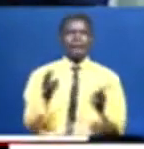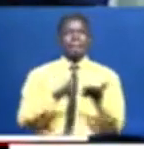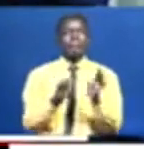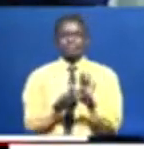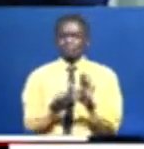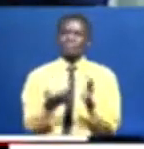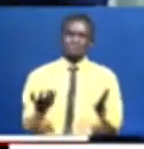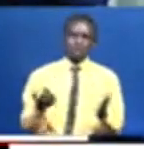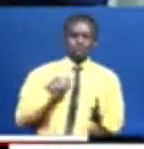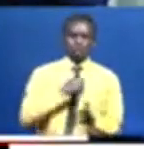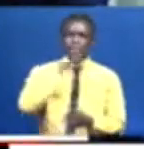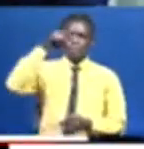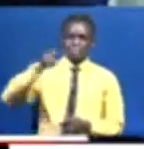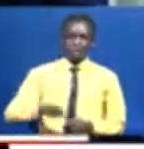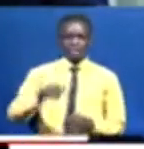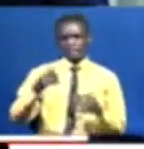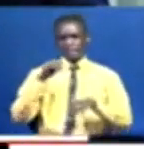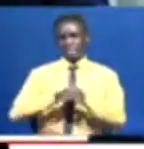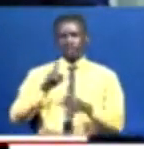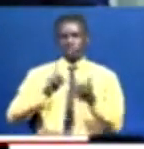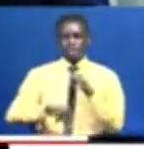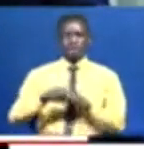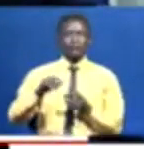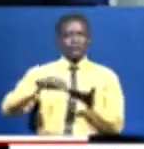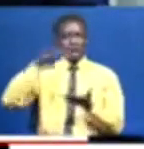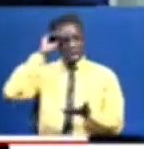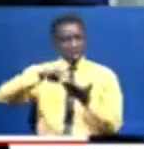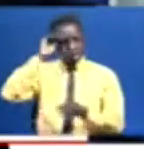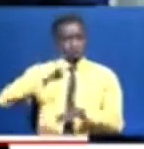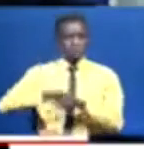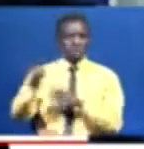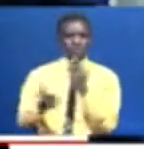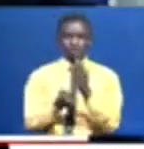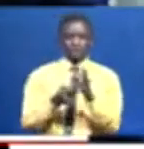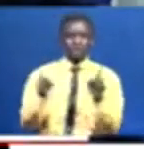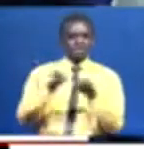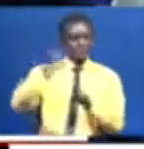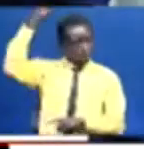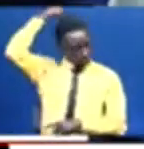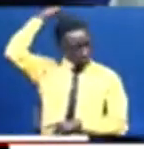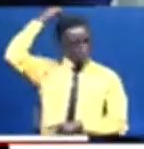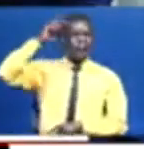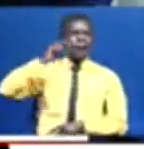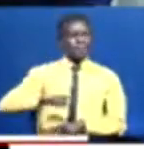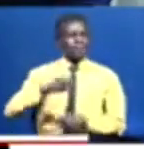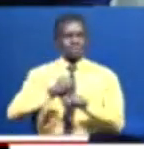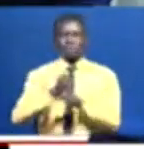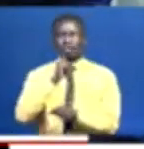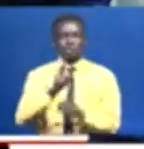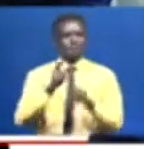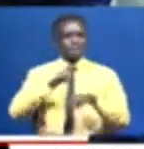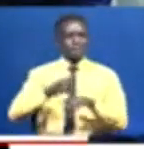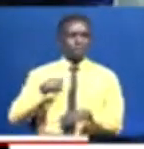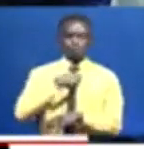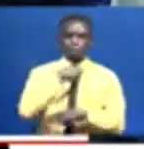adoption of that technology. But at the back of our minds, we should ensure that as we adopt and build our digital